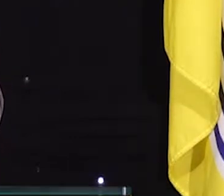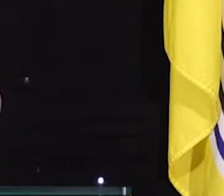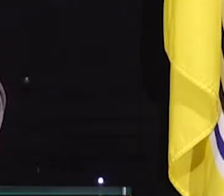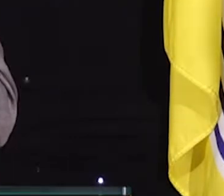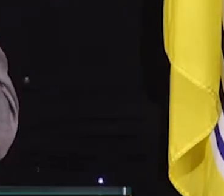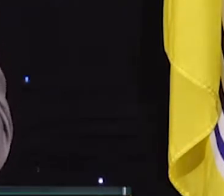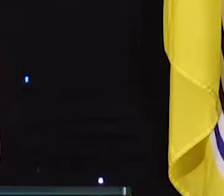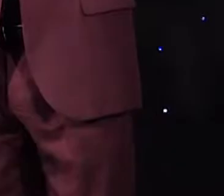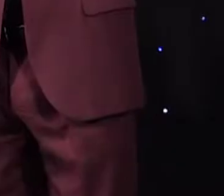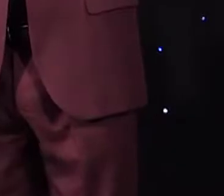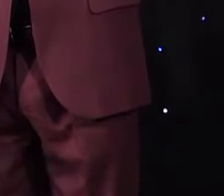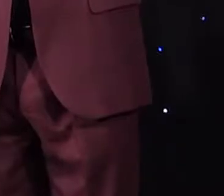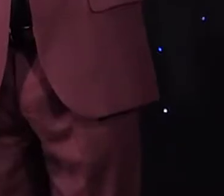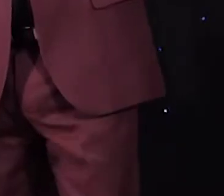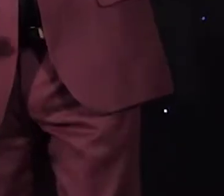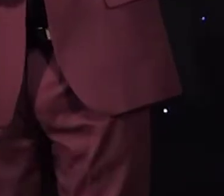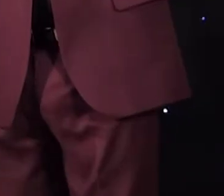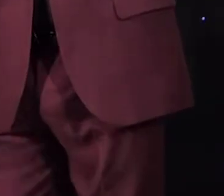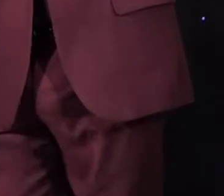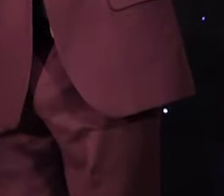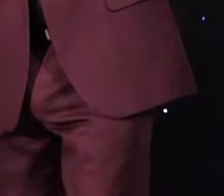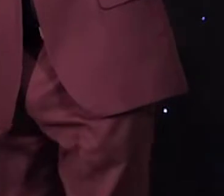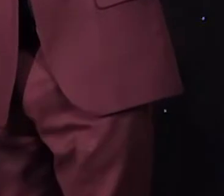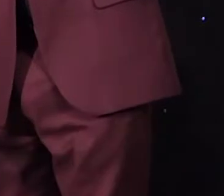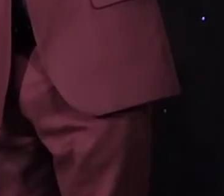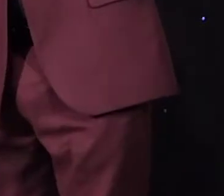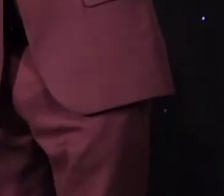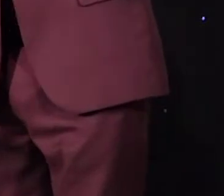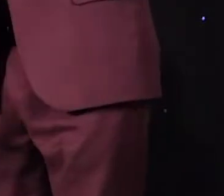The blood seals the new covenant.